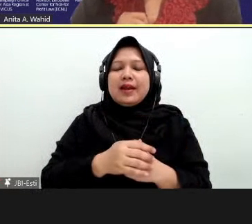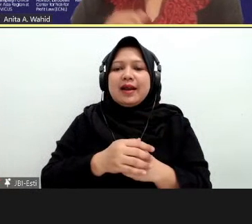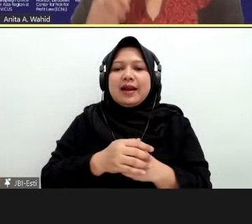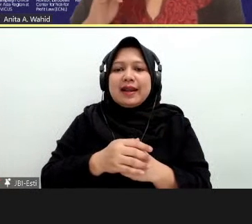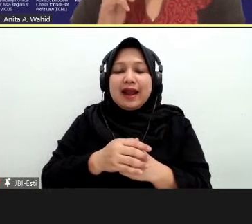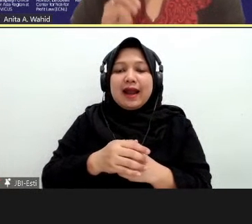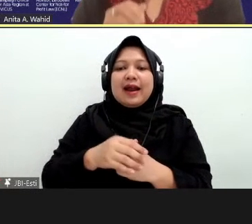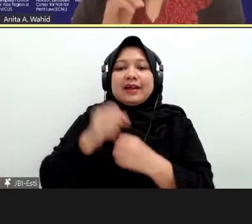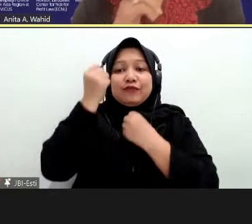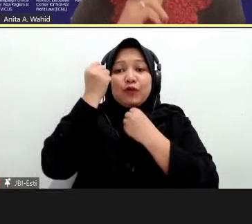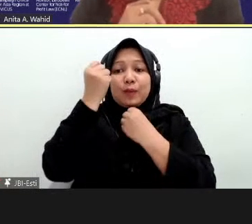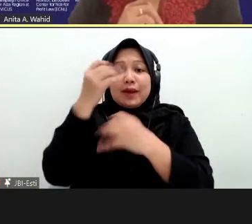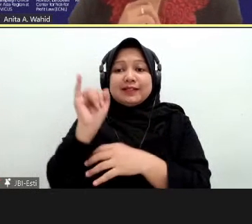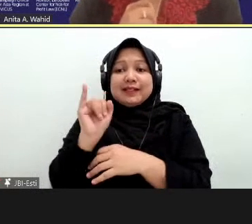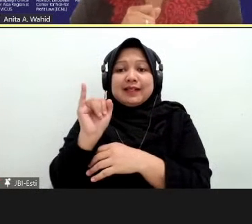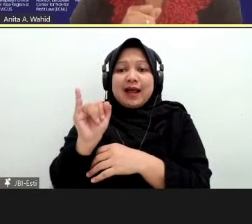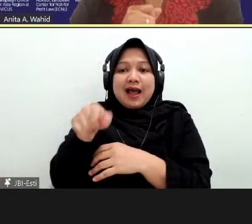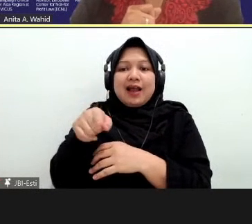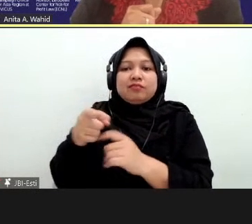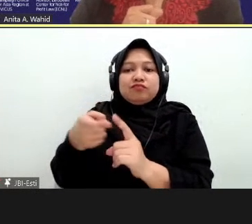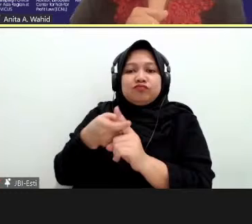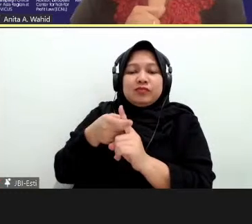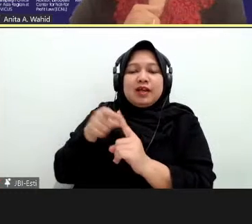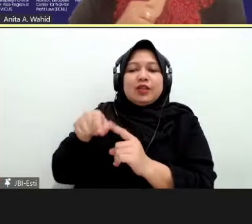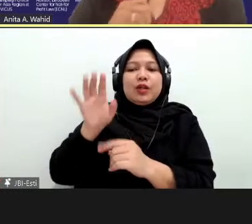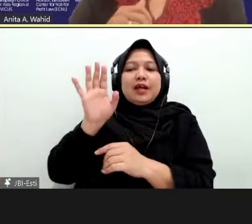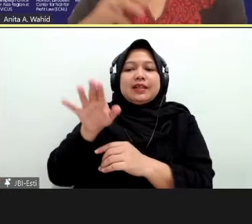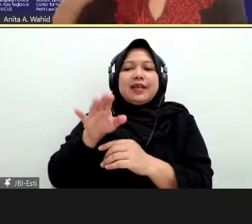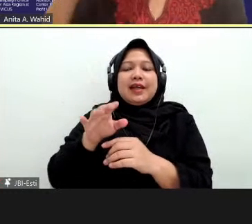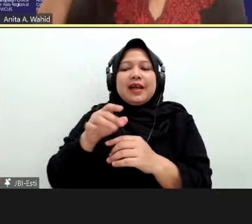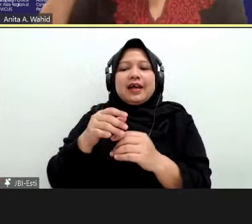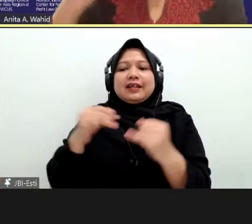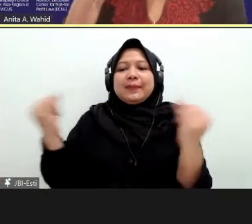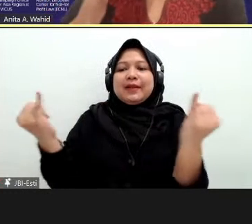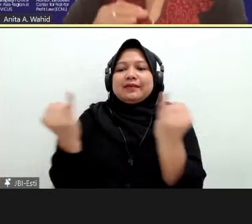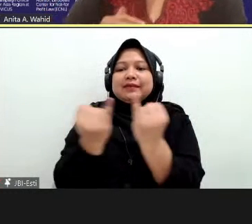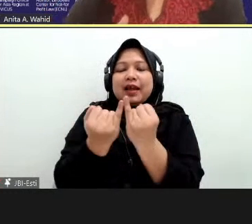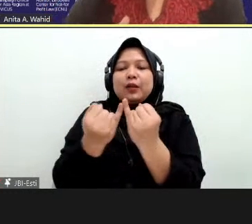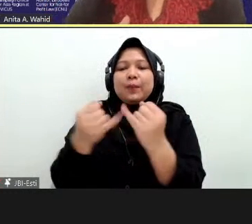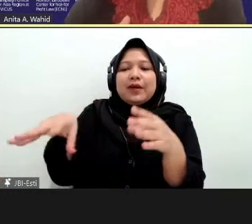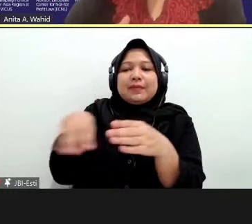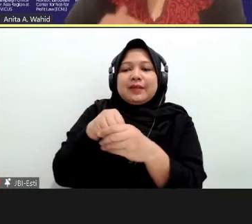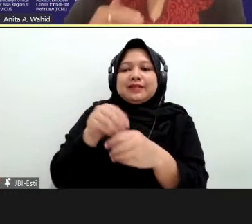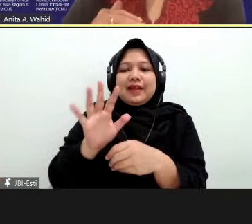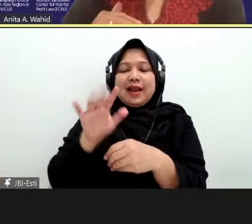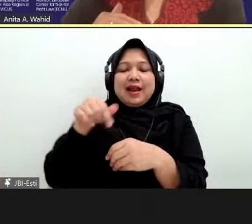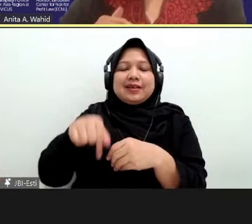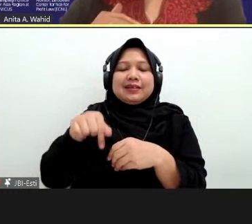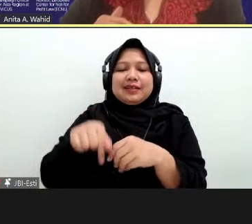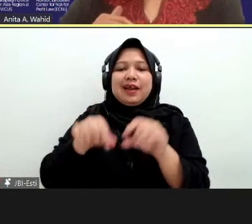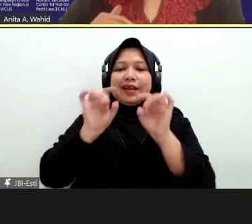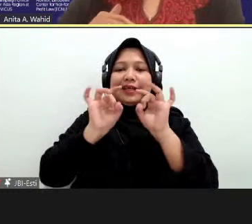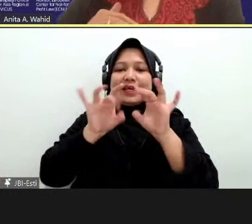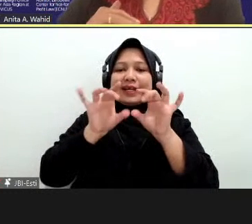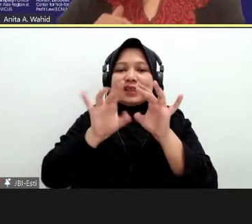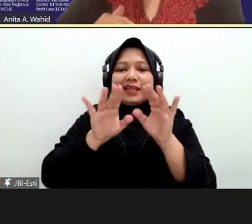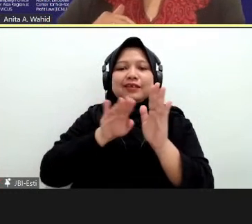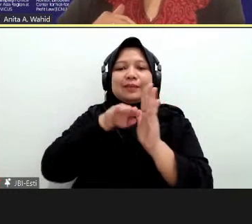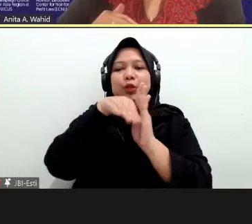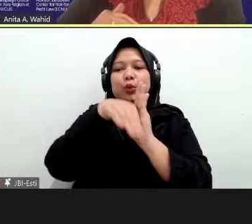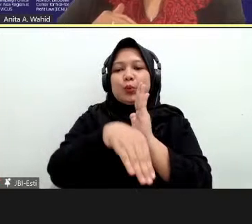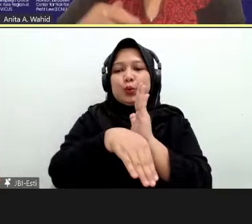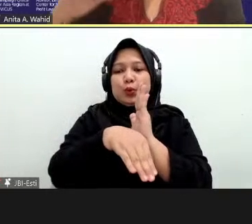this informations is reducing the opposition participations. So the criticisms is will